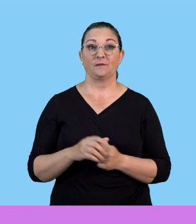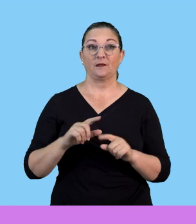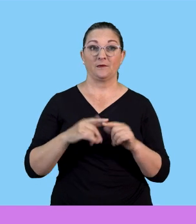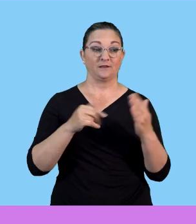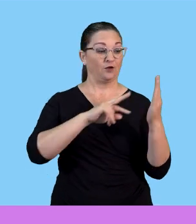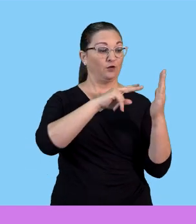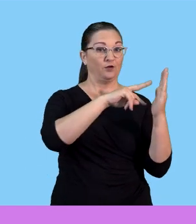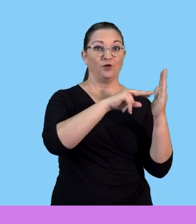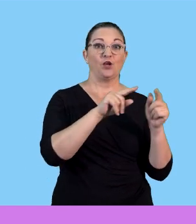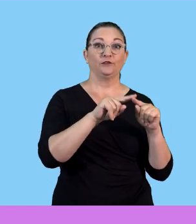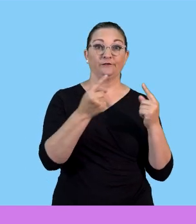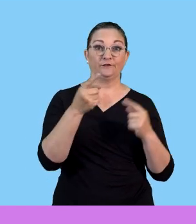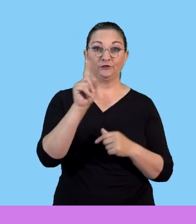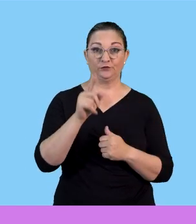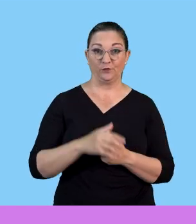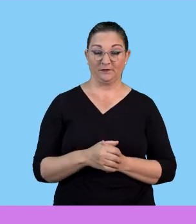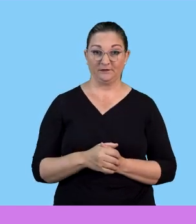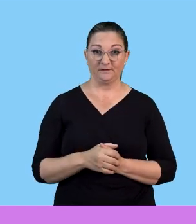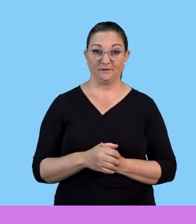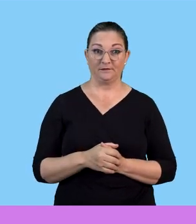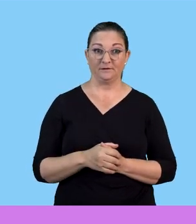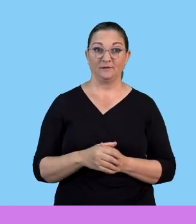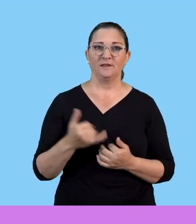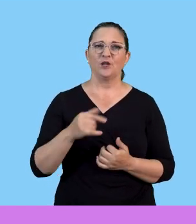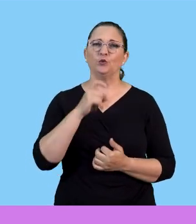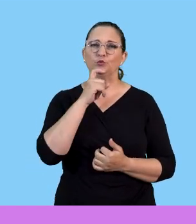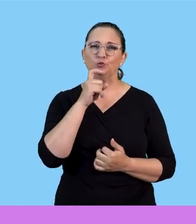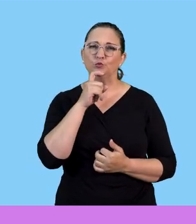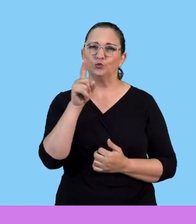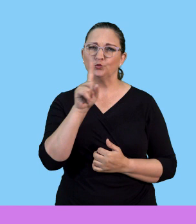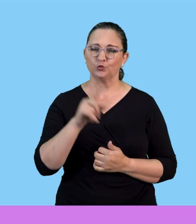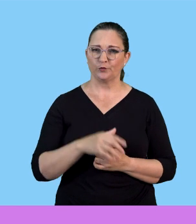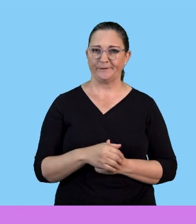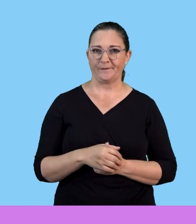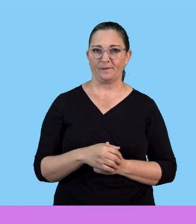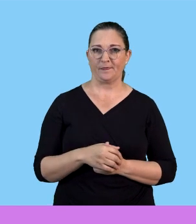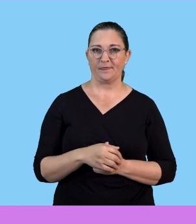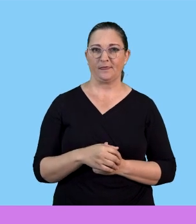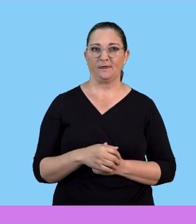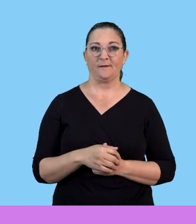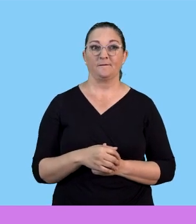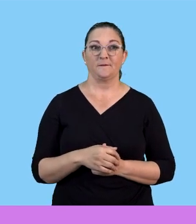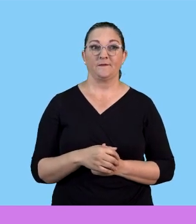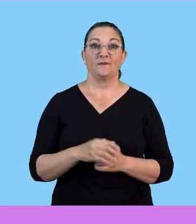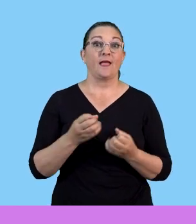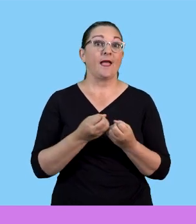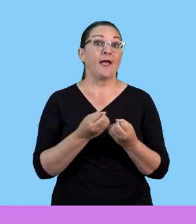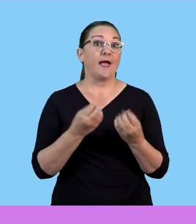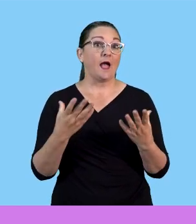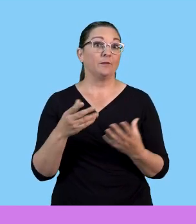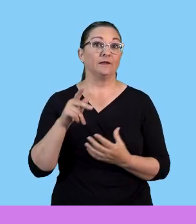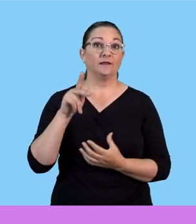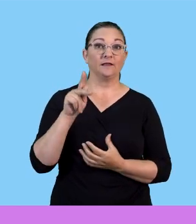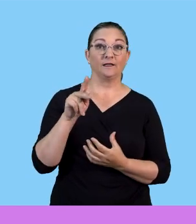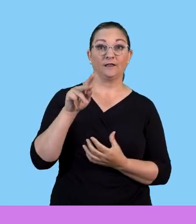221,286. So the difference between the two is our usage. So it's going to